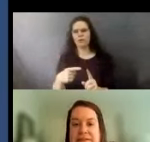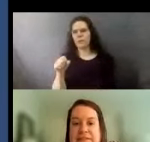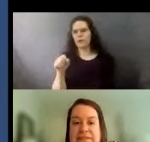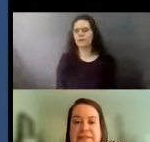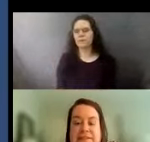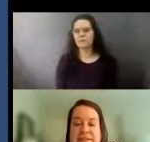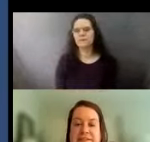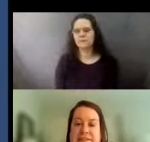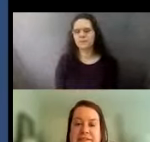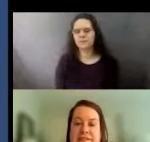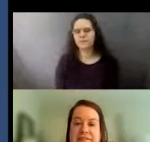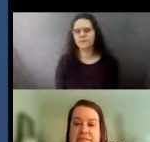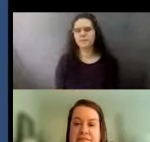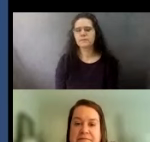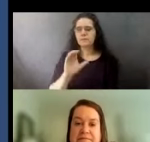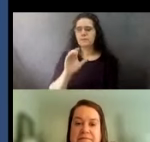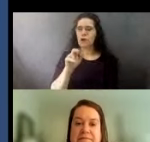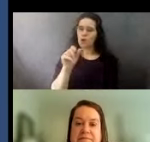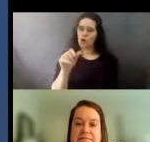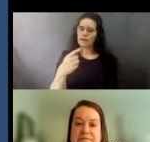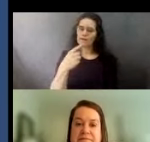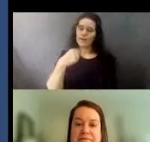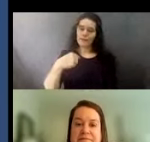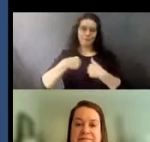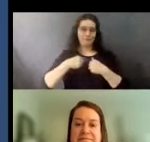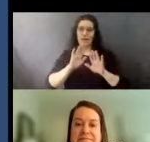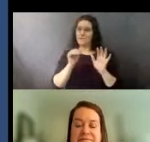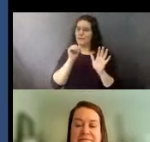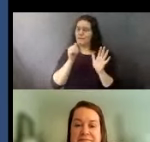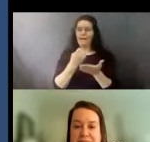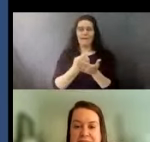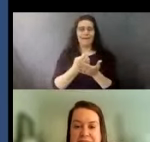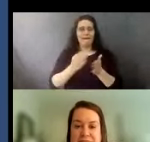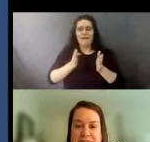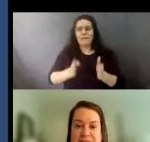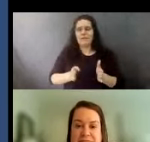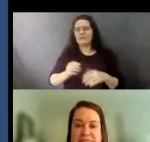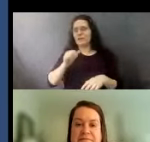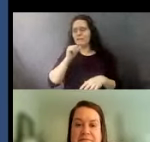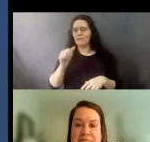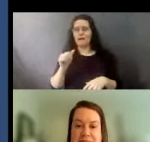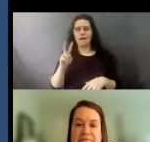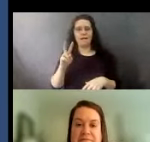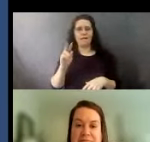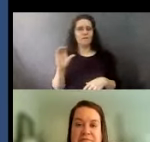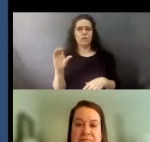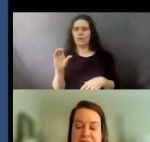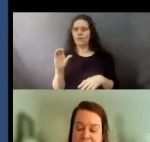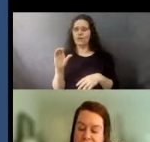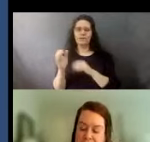And this is Claudia. I am not an economist or, you know, a vocational expert, but